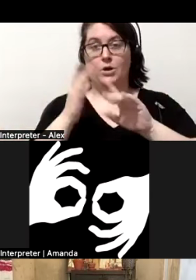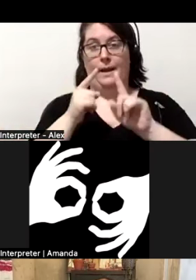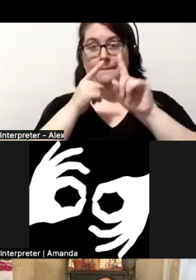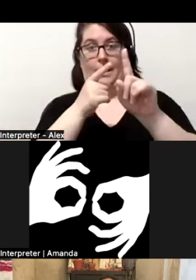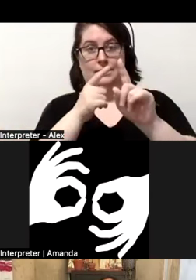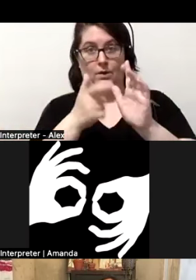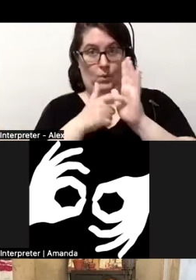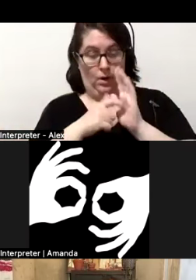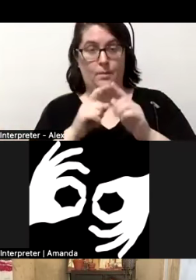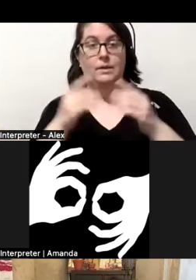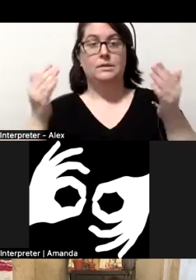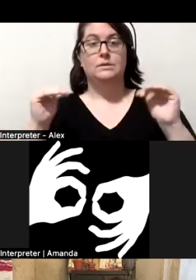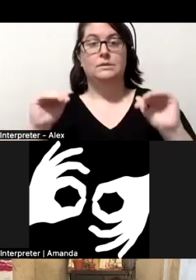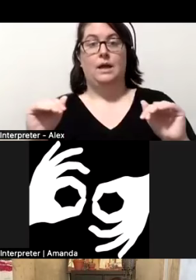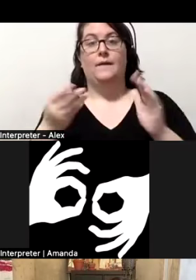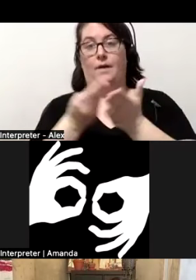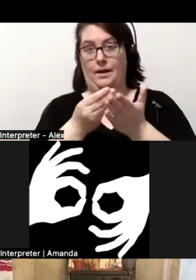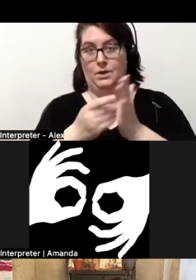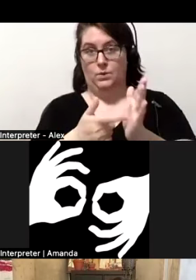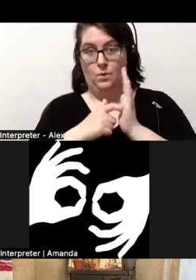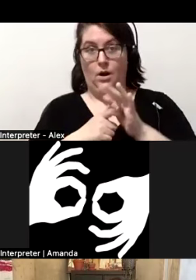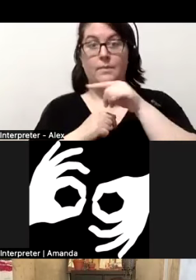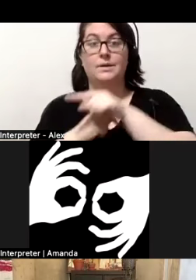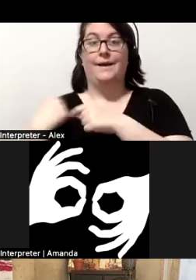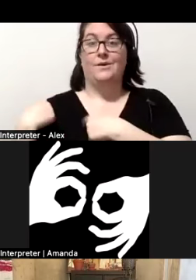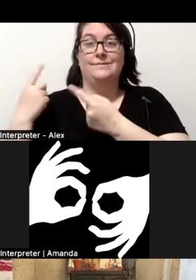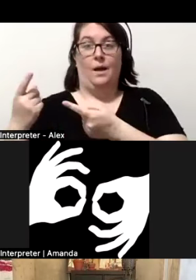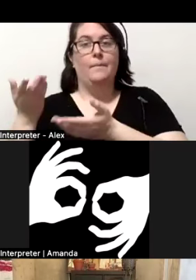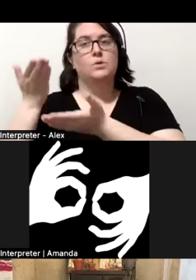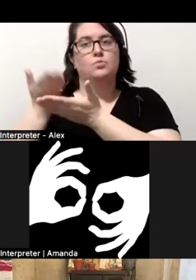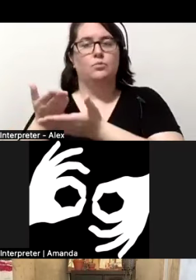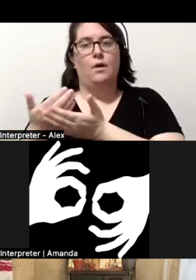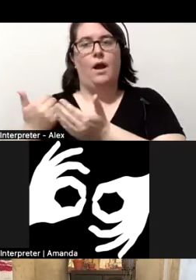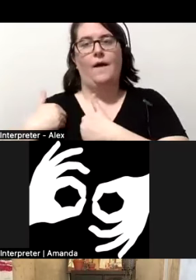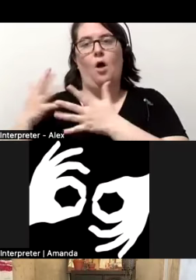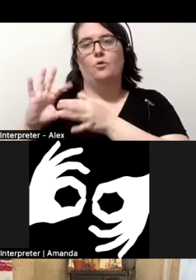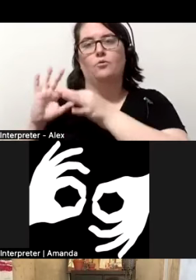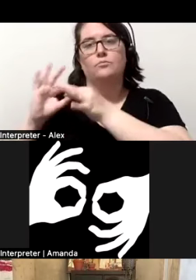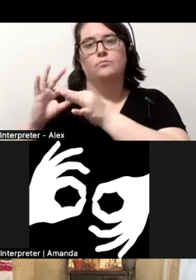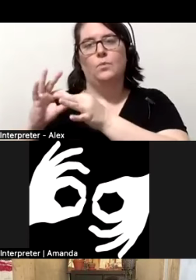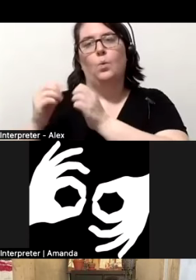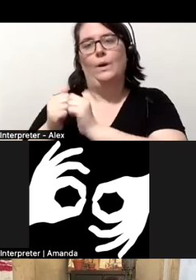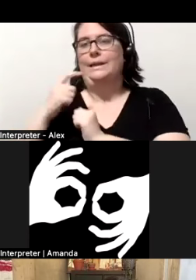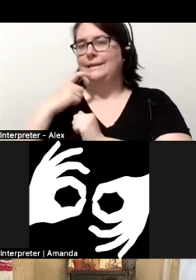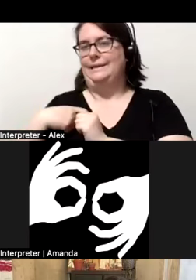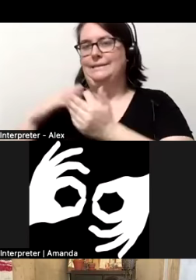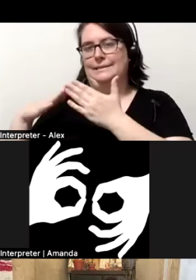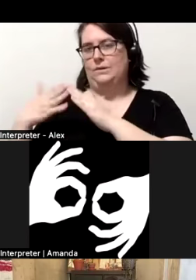requirements. And for established festivals, there's the additional requirement of having an existing funding relationship with the city.